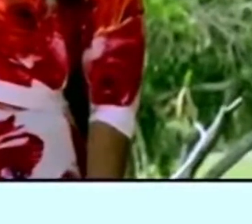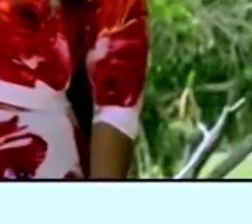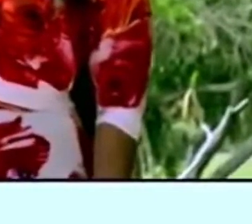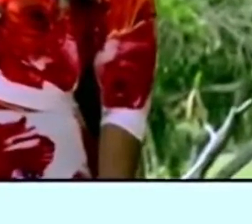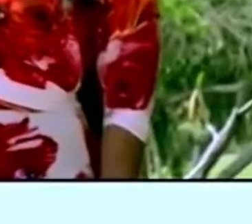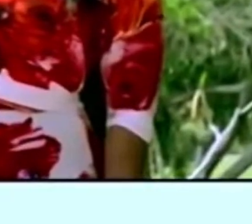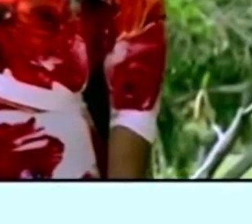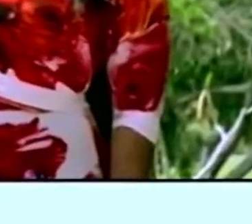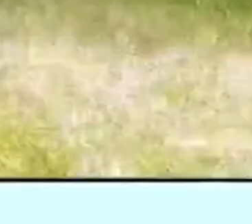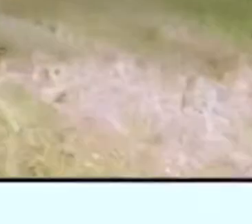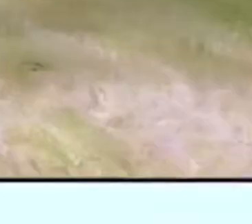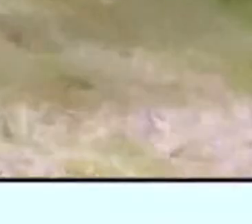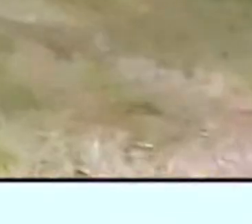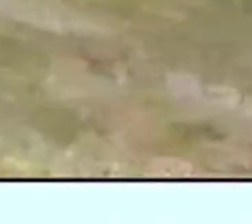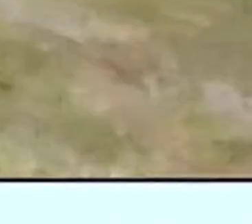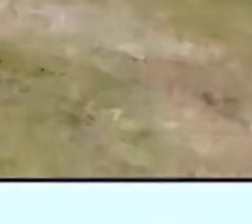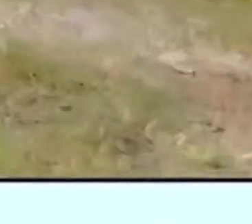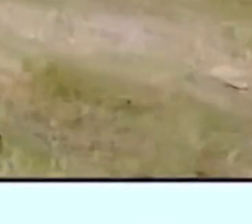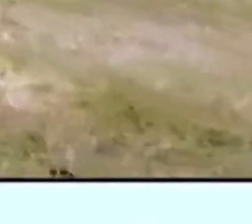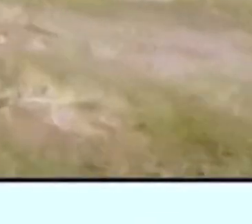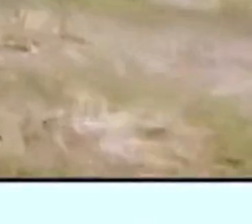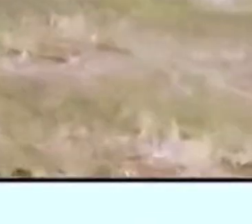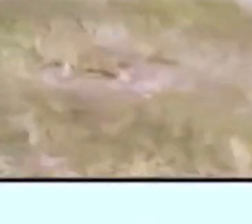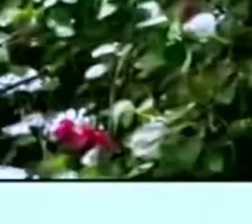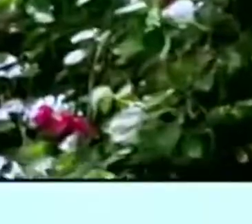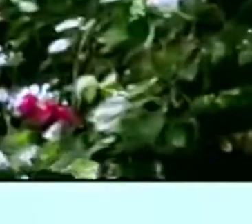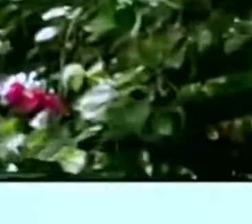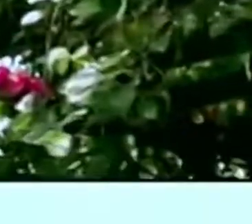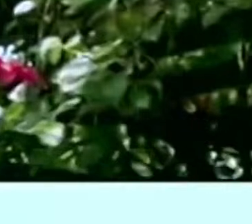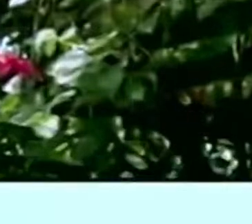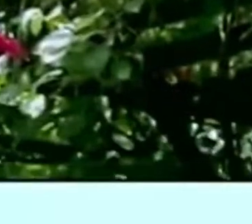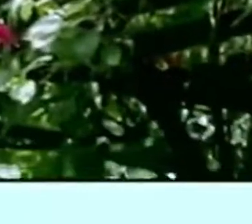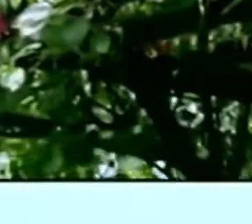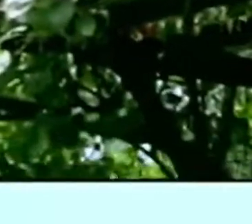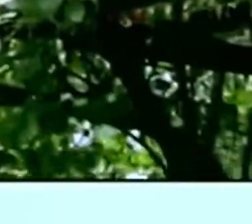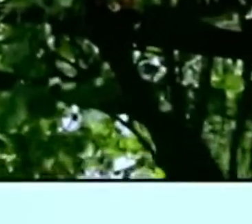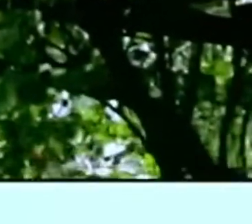Boshadadabakasa. I worship you. You are here,